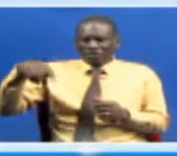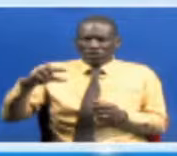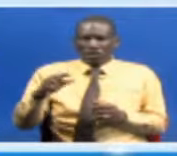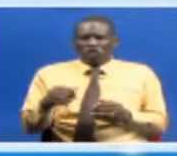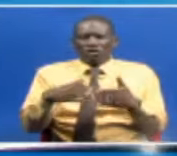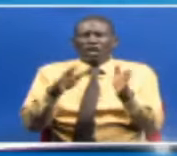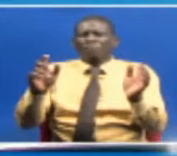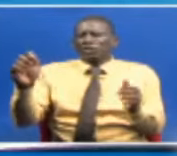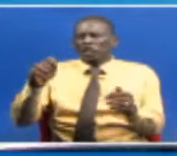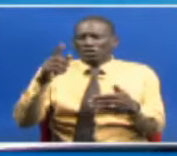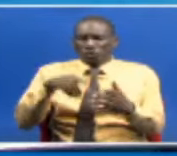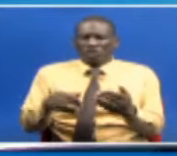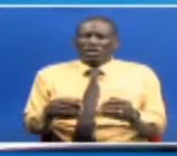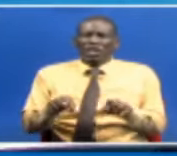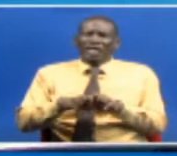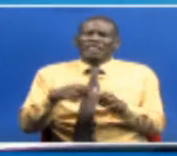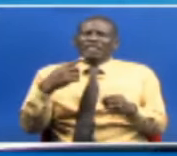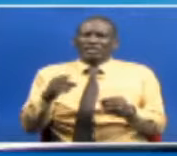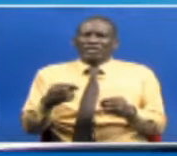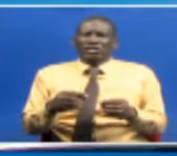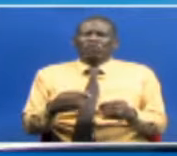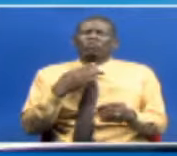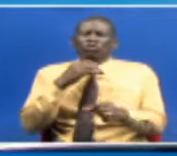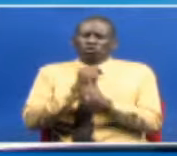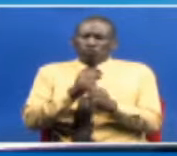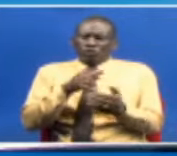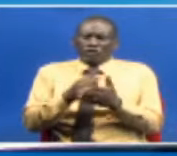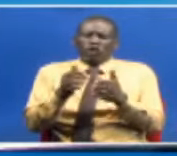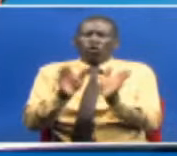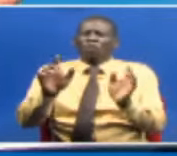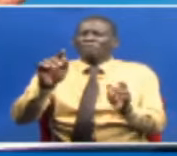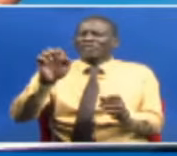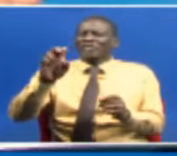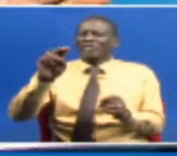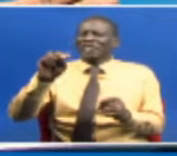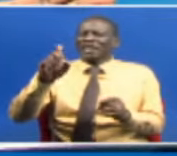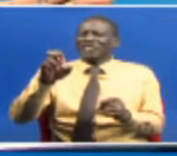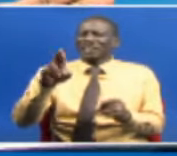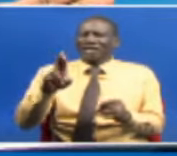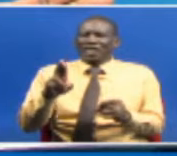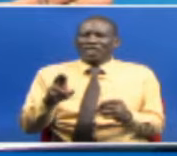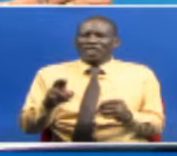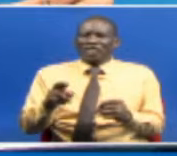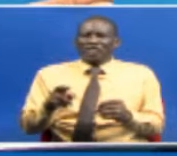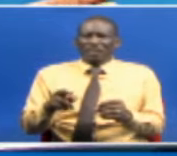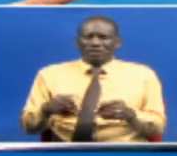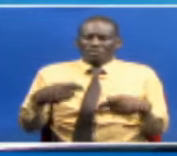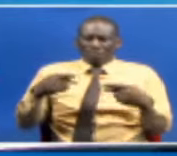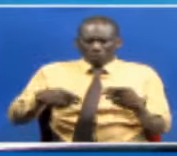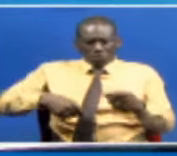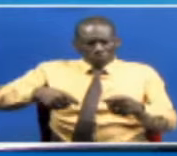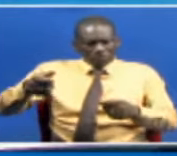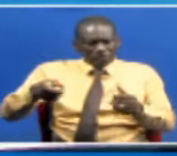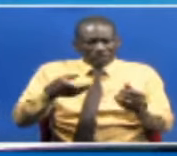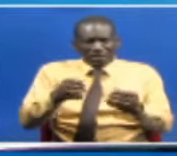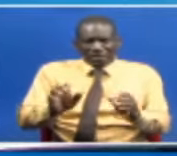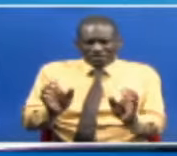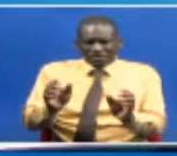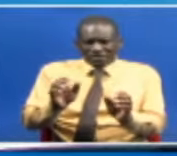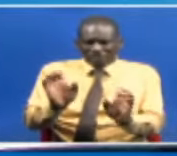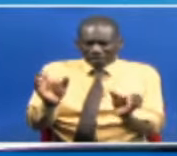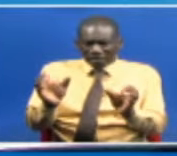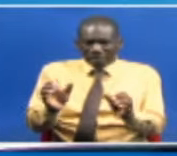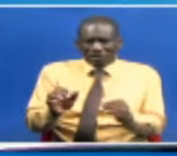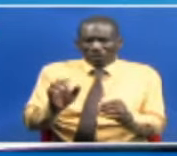that be done? Like I said, we will want to do it on open tender so that the space of suppliers will have to compete to